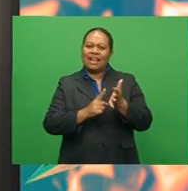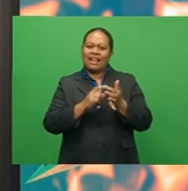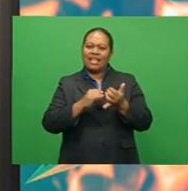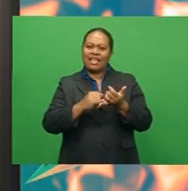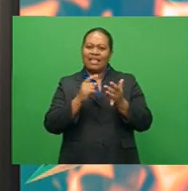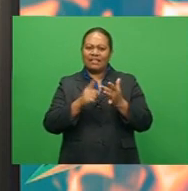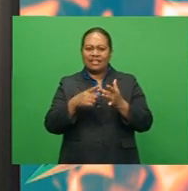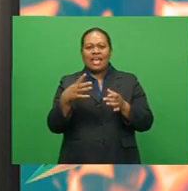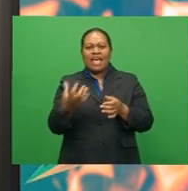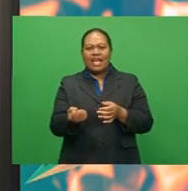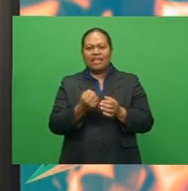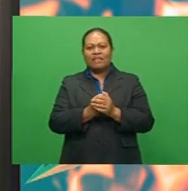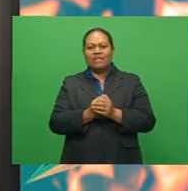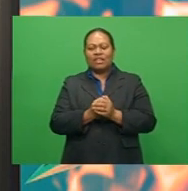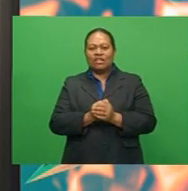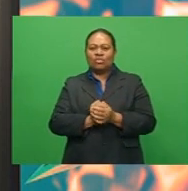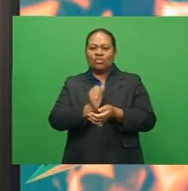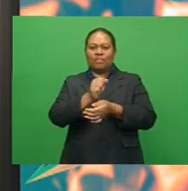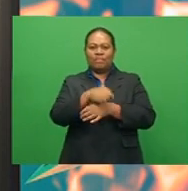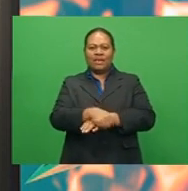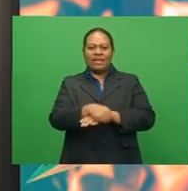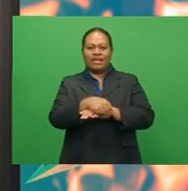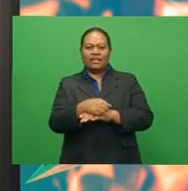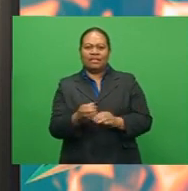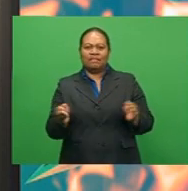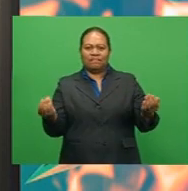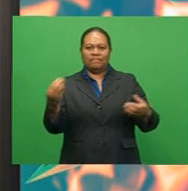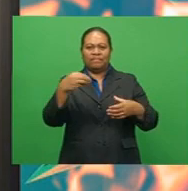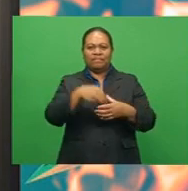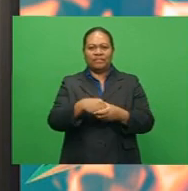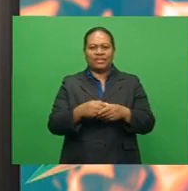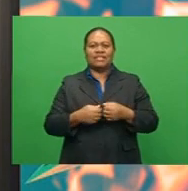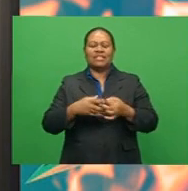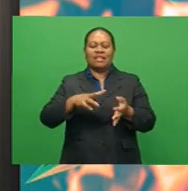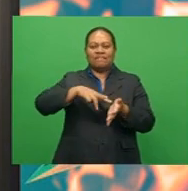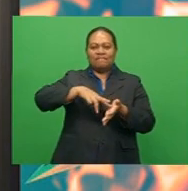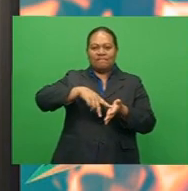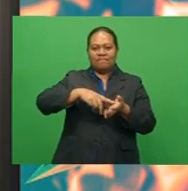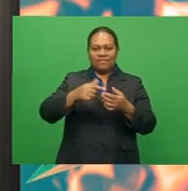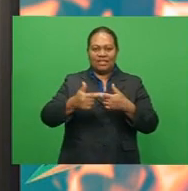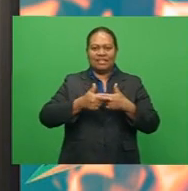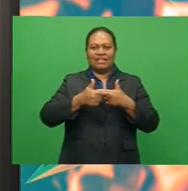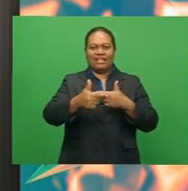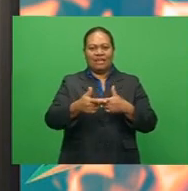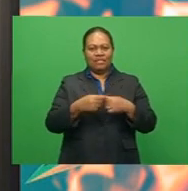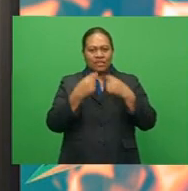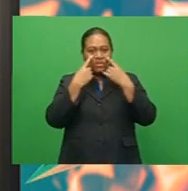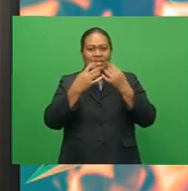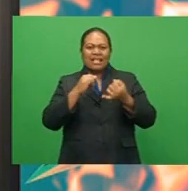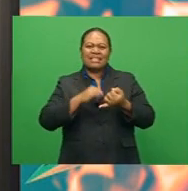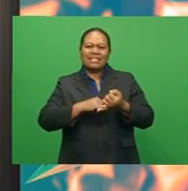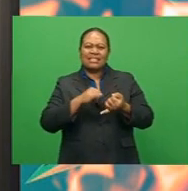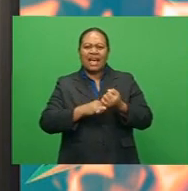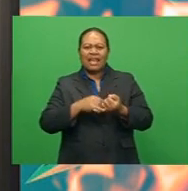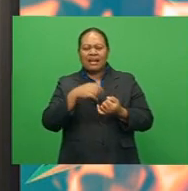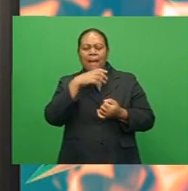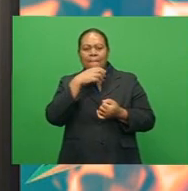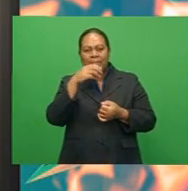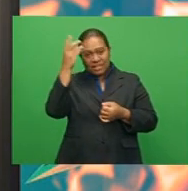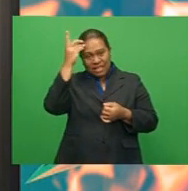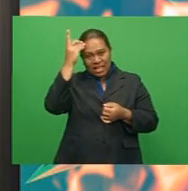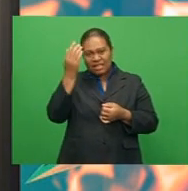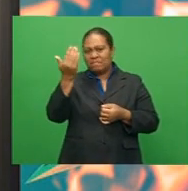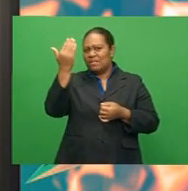to take the step up from bit-part player to full-time starter at Super Rugby level. This as the son of former Flying Fijians fullback